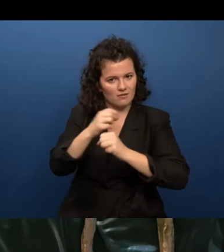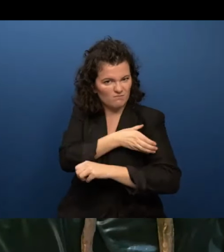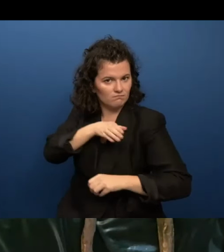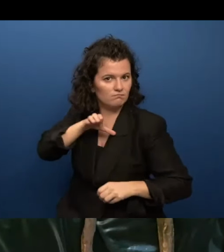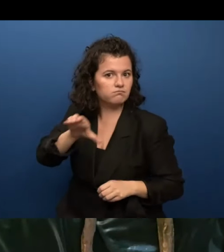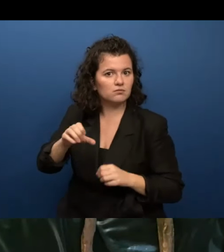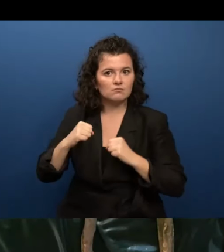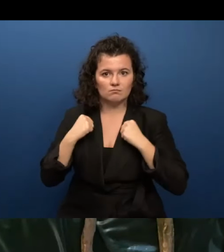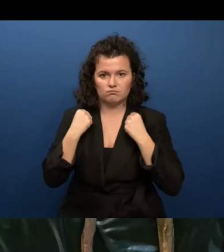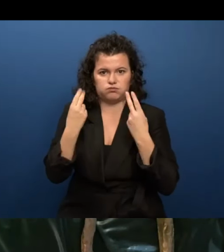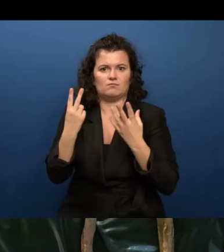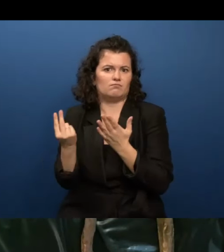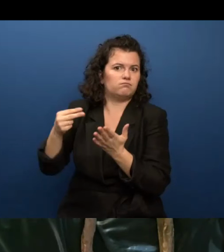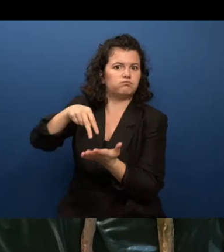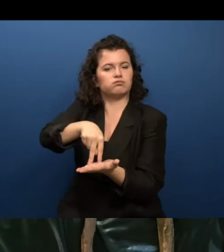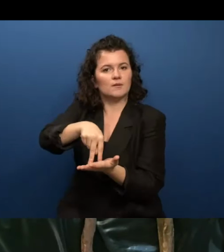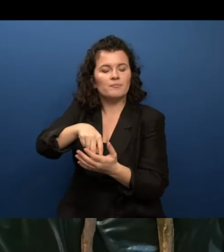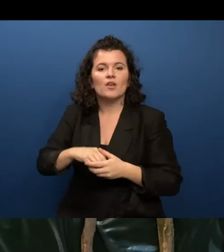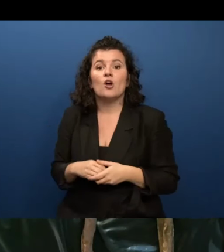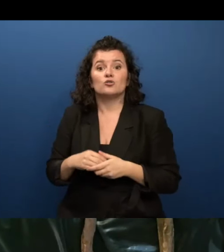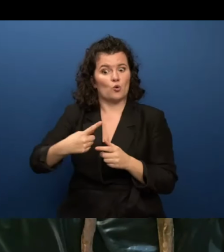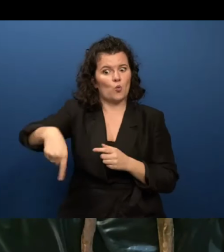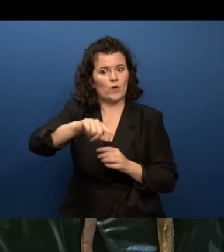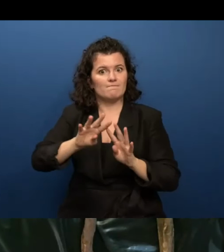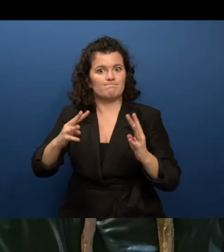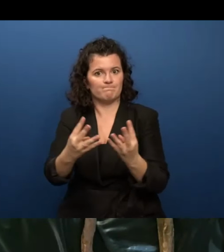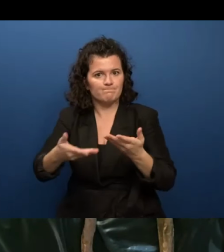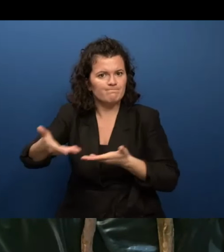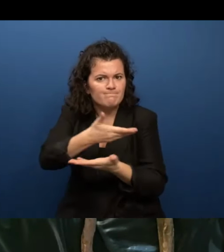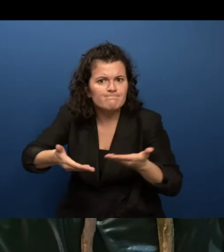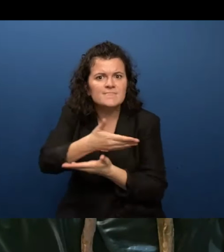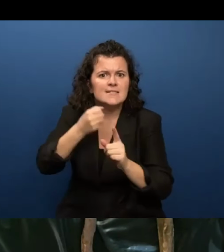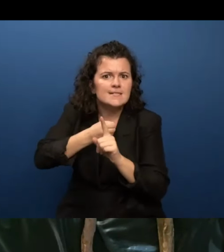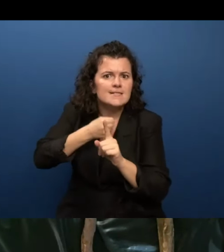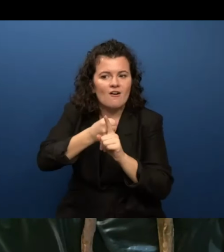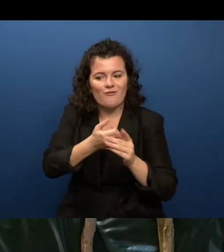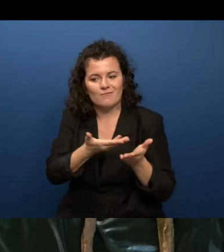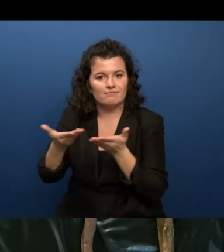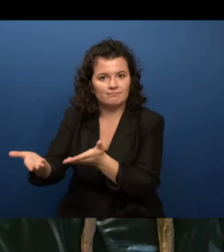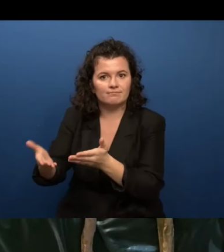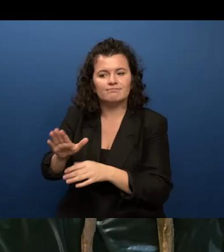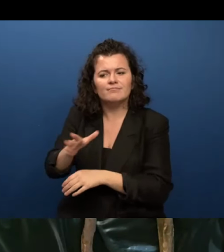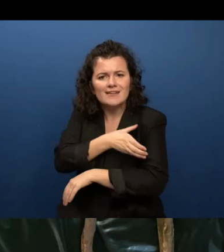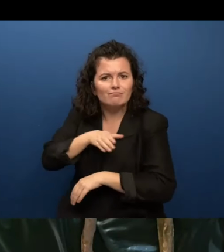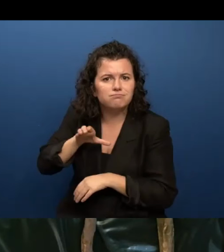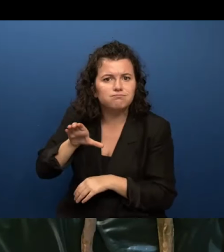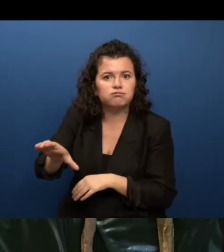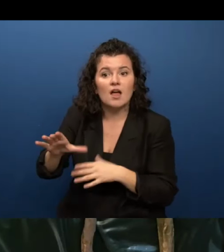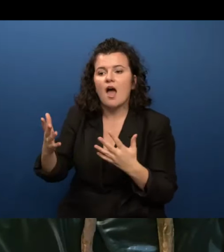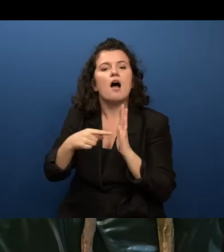resource rights, and that is what we did. AUN aim to build their capacity through